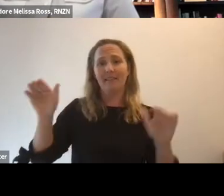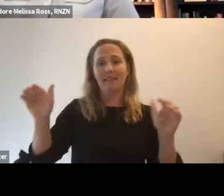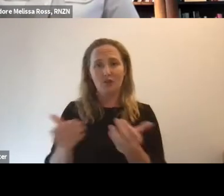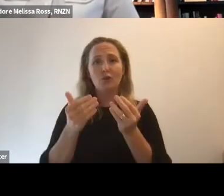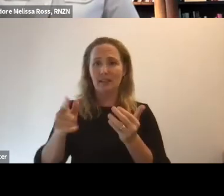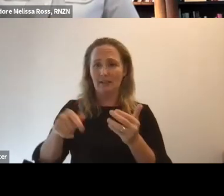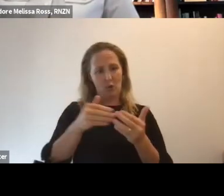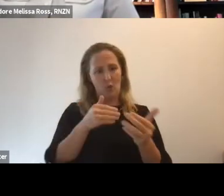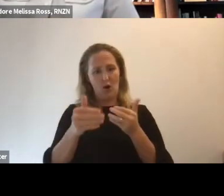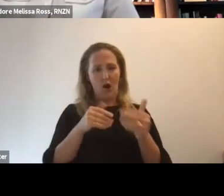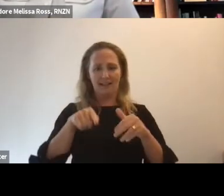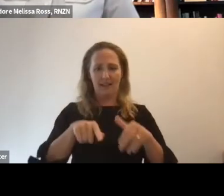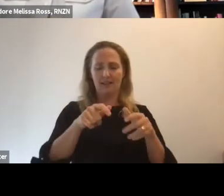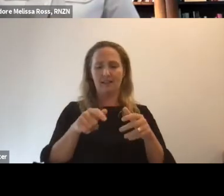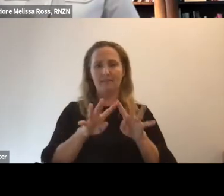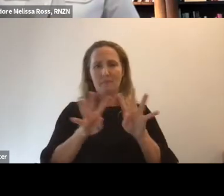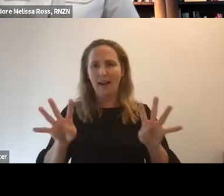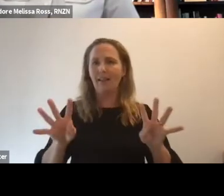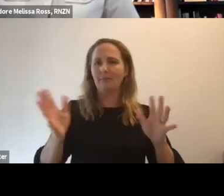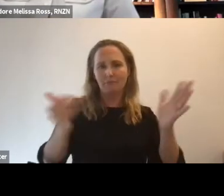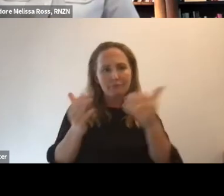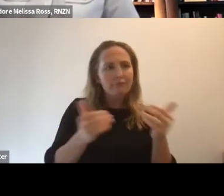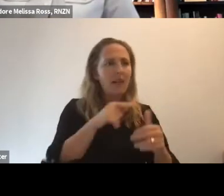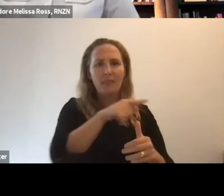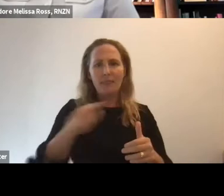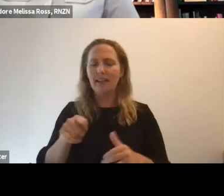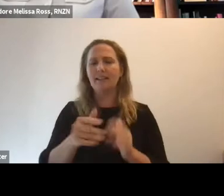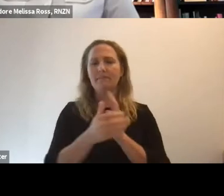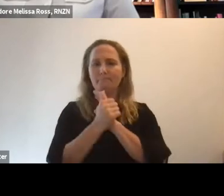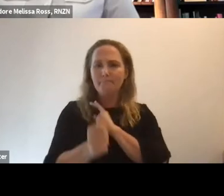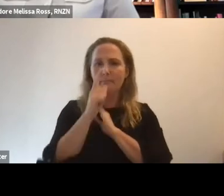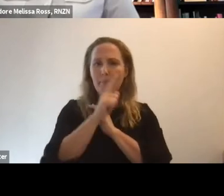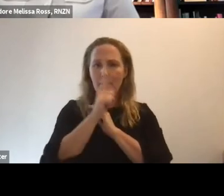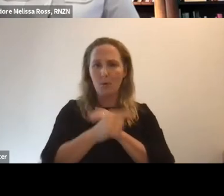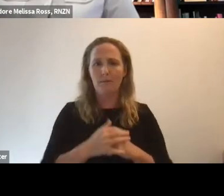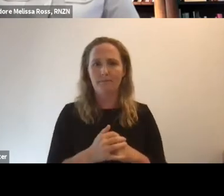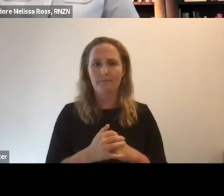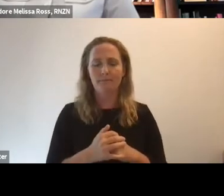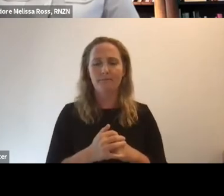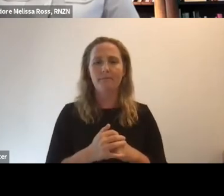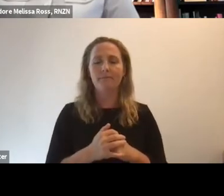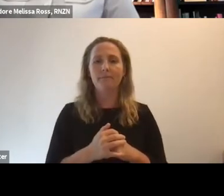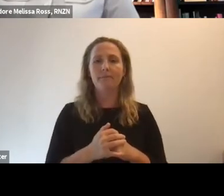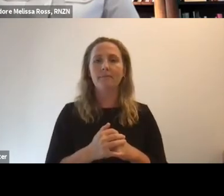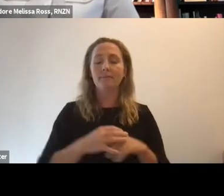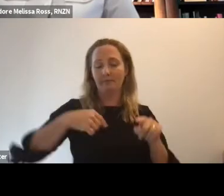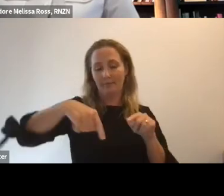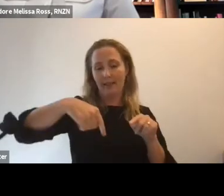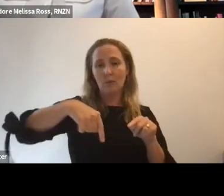incredible esteemed group of individuals that it's been my absolute pleasure to connect with over the last week or